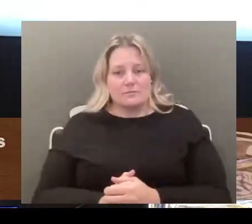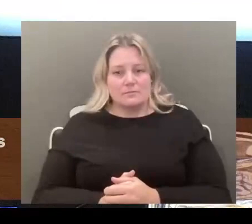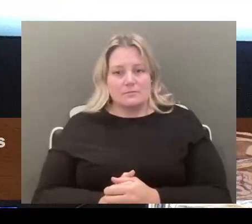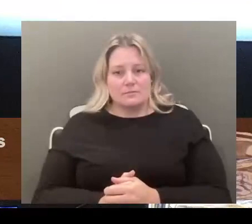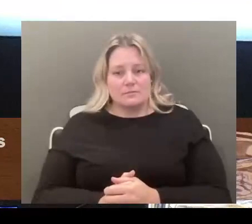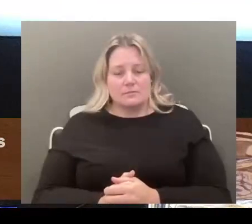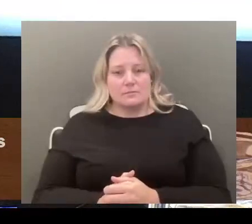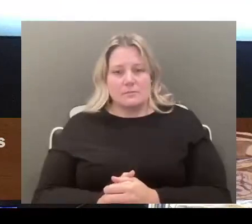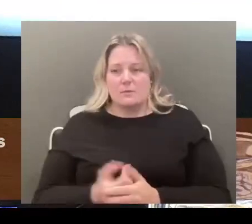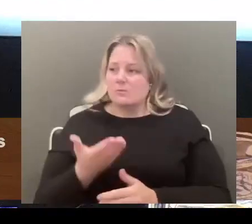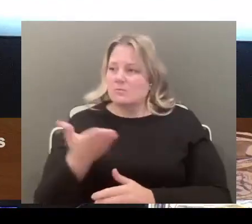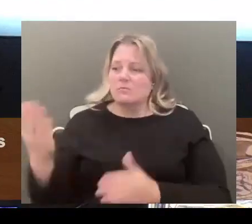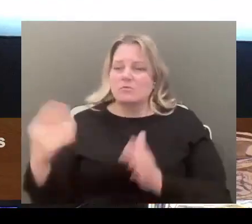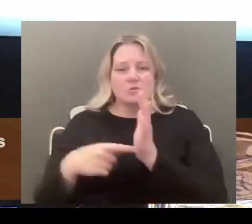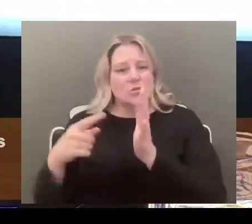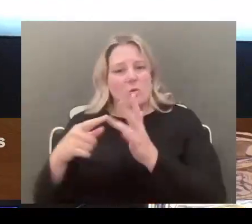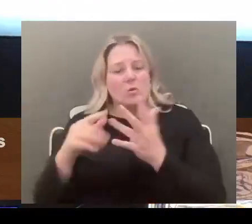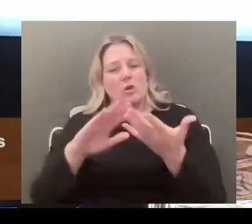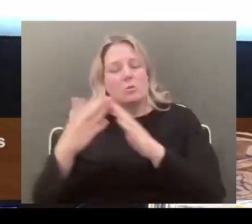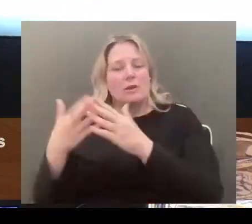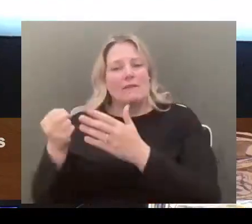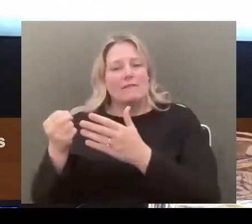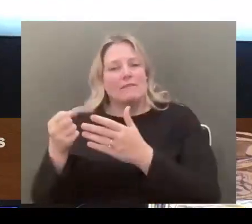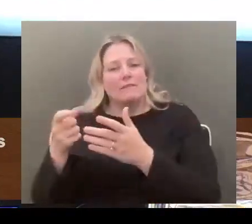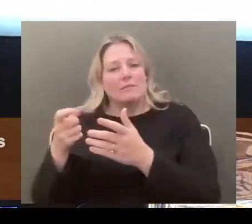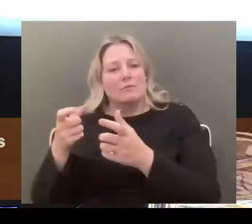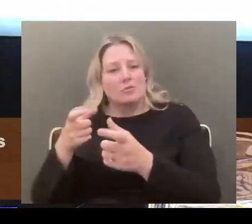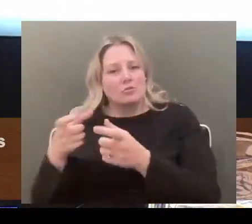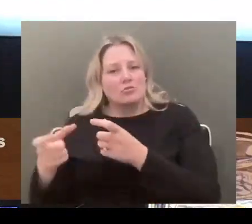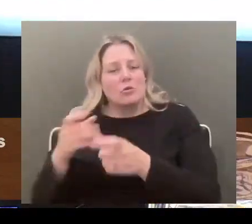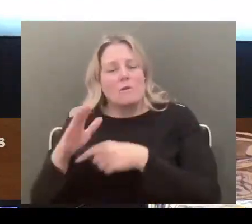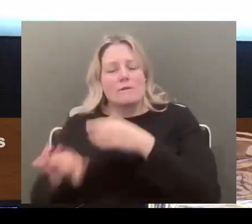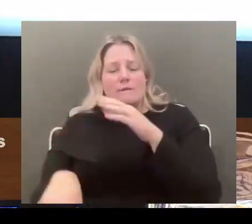of that reconnection fully